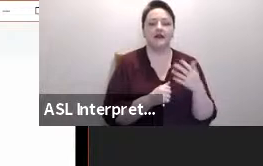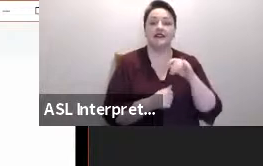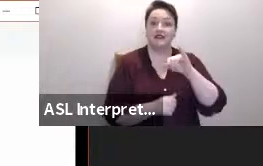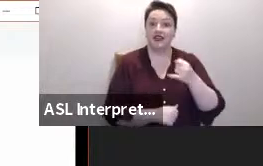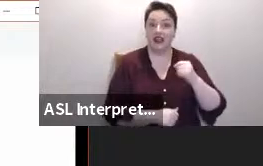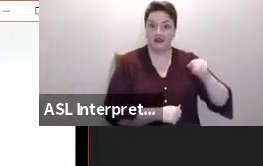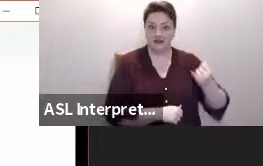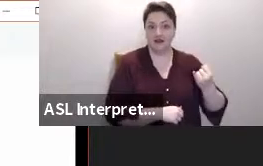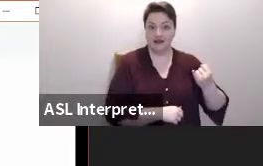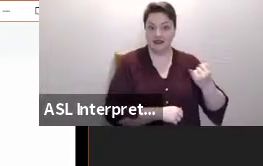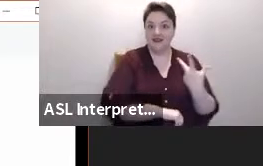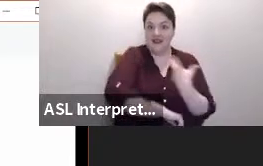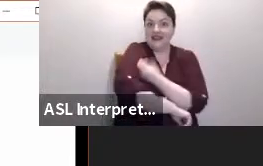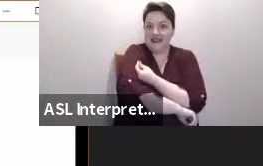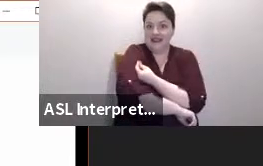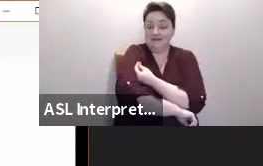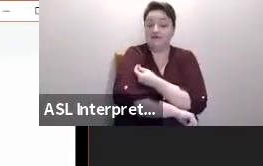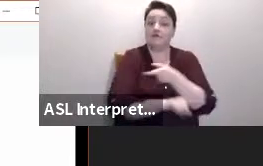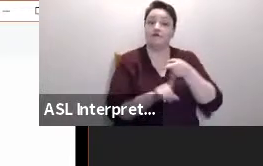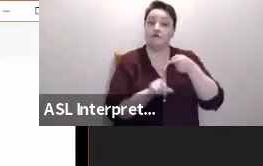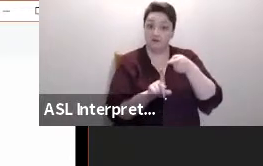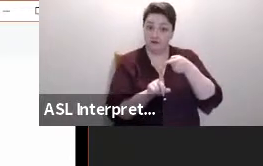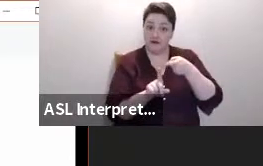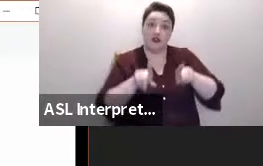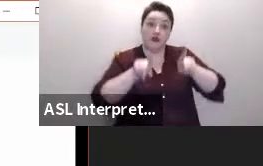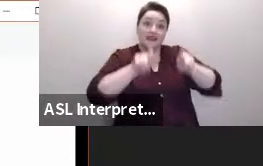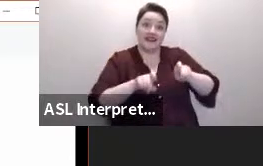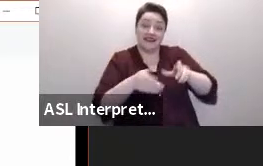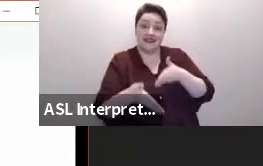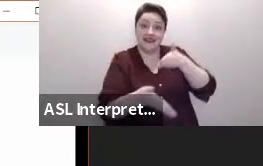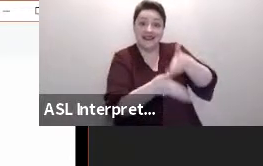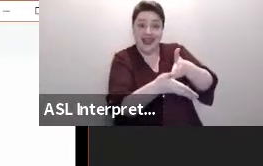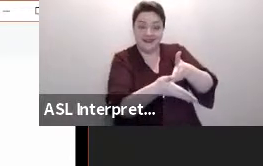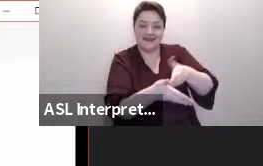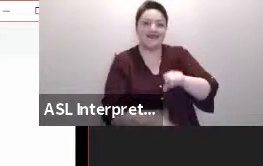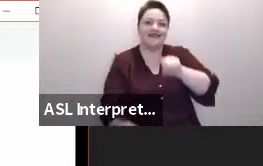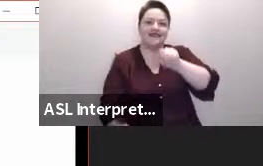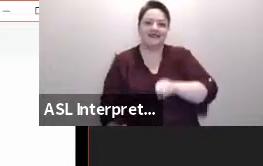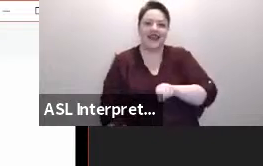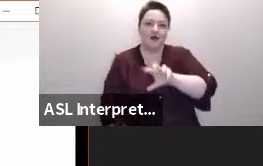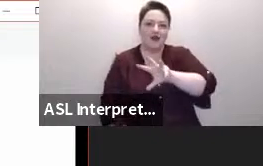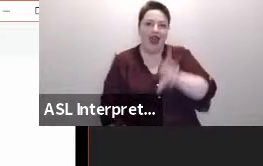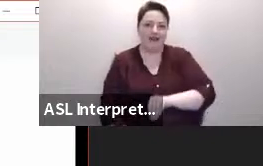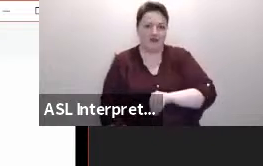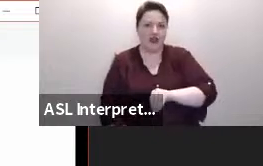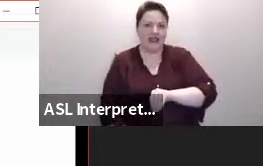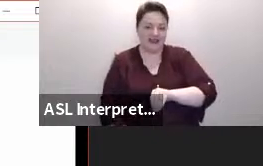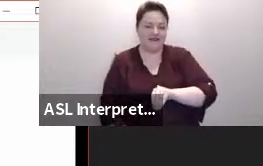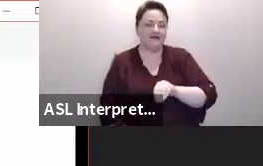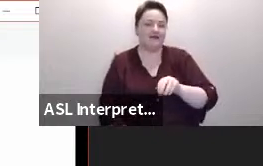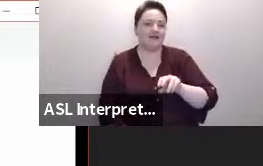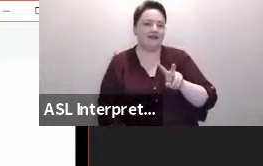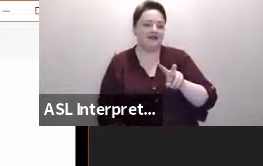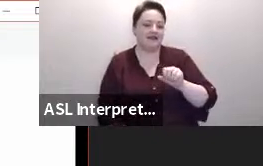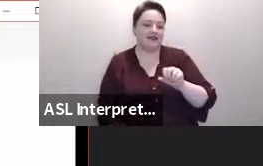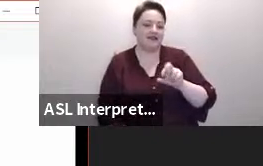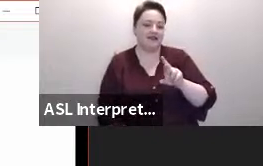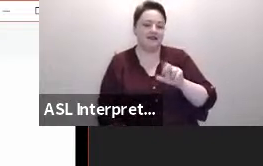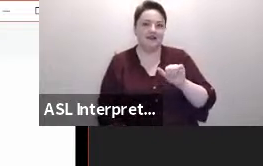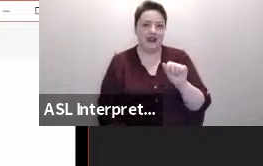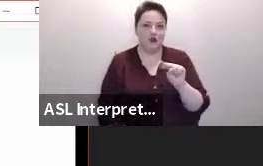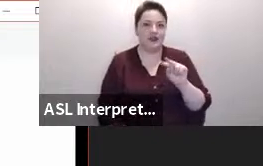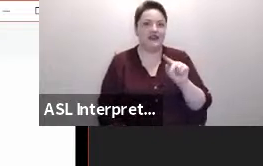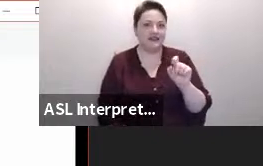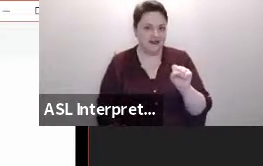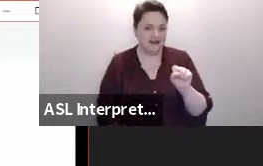J&J vaccine, that was actually tested against the South African variant. I mean, in South Africa is one of the sites that actually